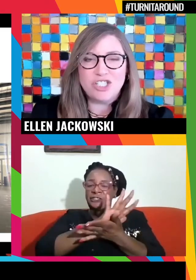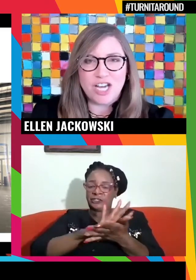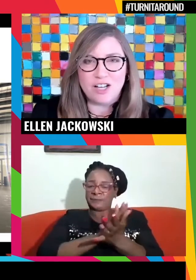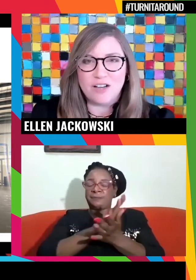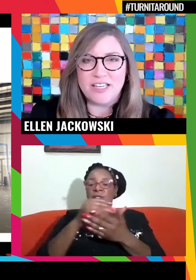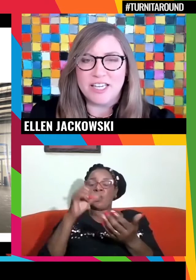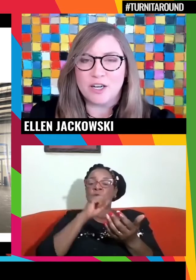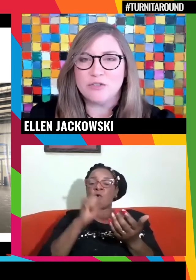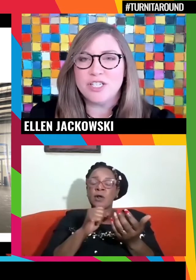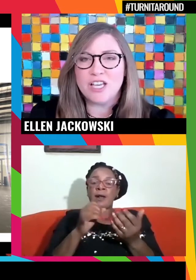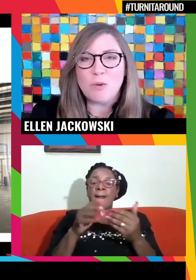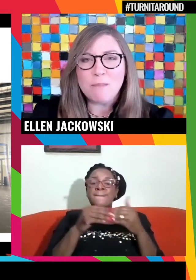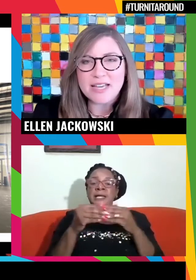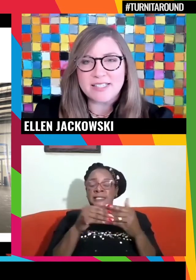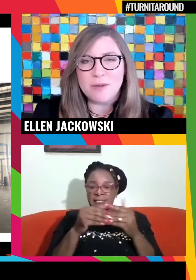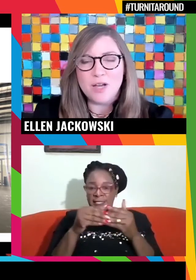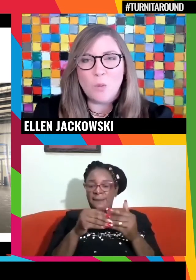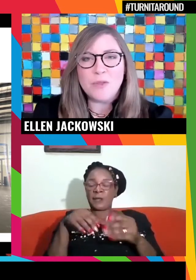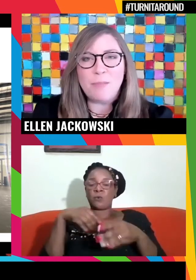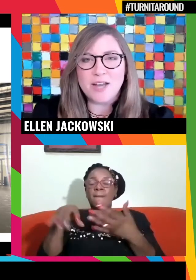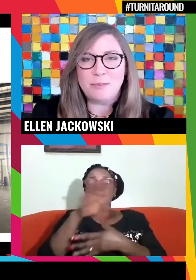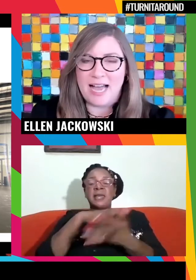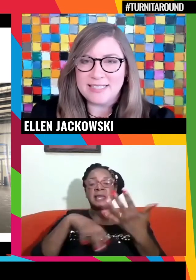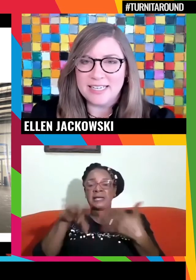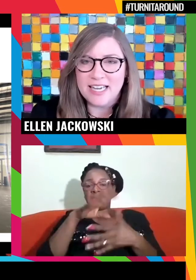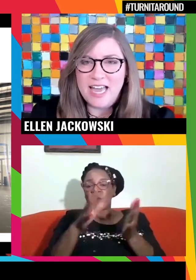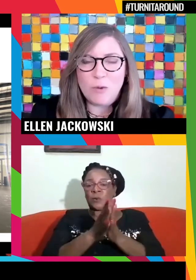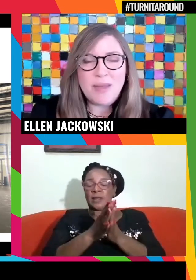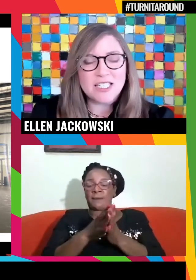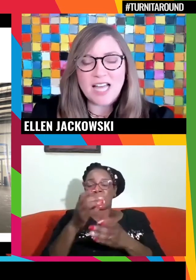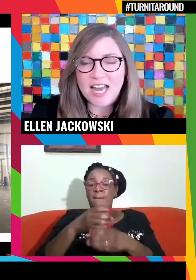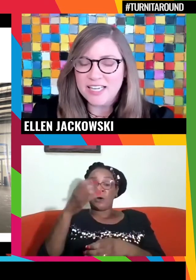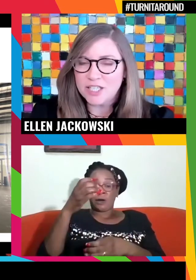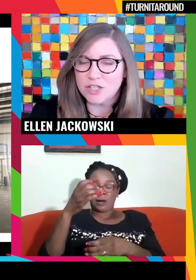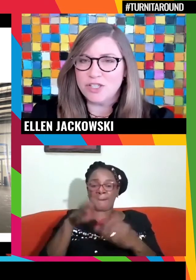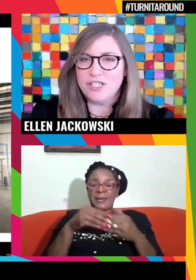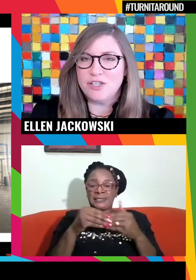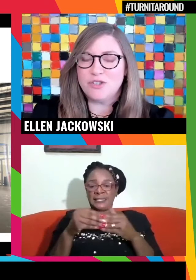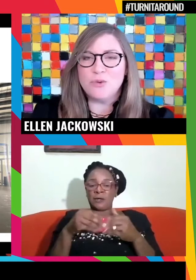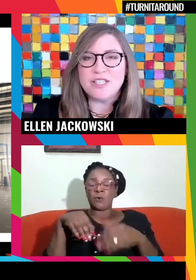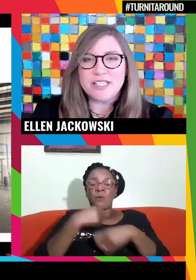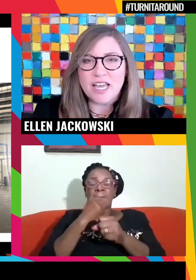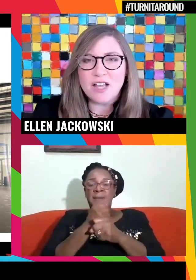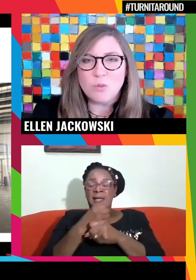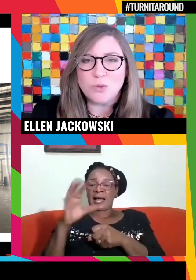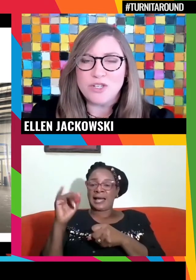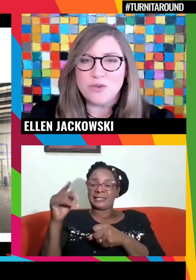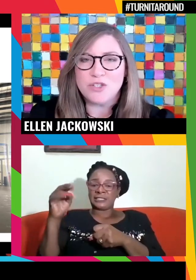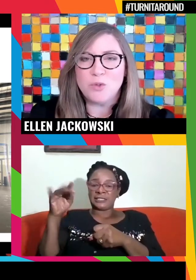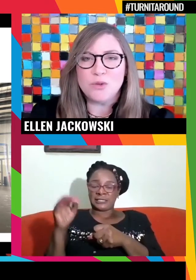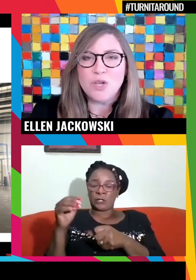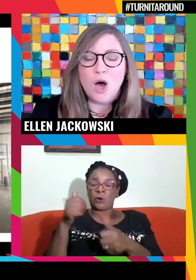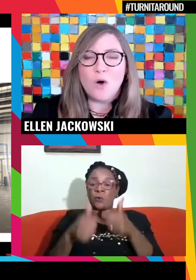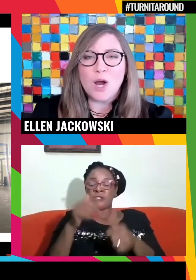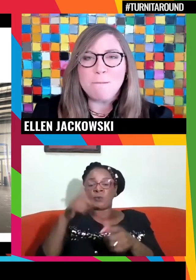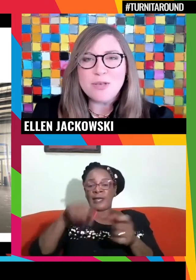plastic shell of the ink cartridges and we mix them with bottle plastic. We make a lot of ink cartridges. So the scale on which we do this,